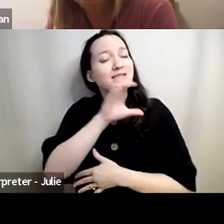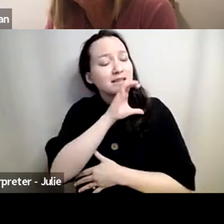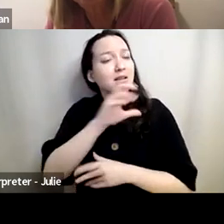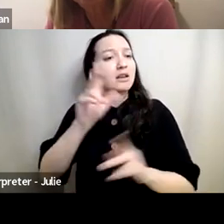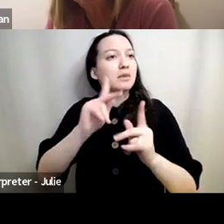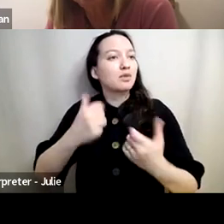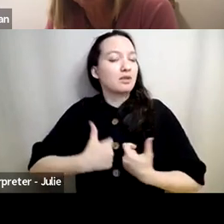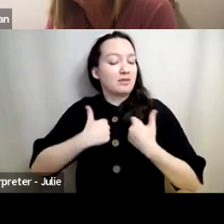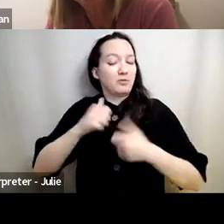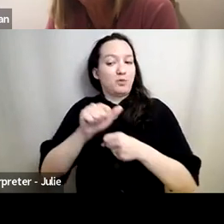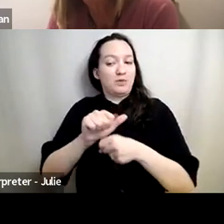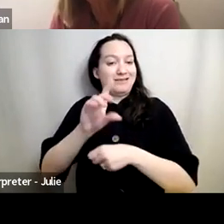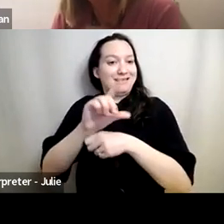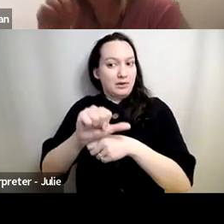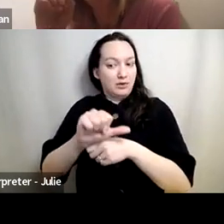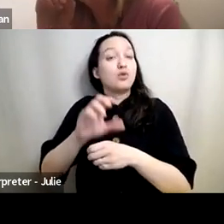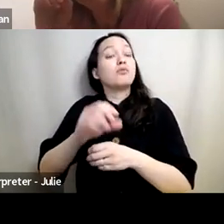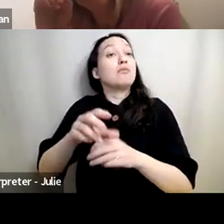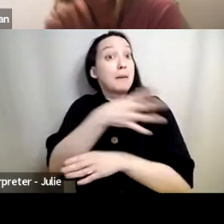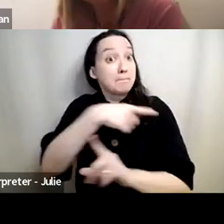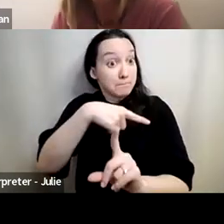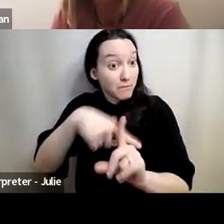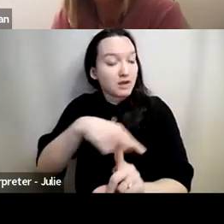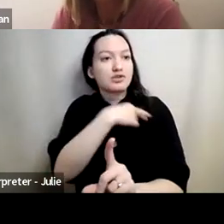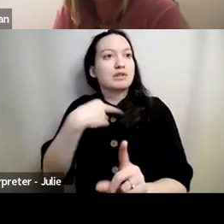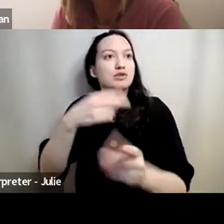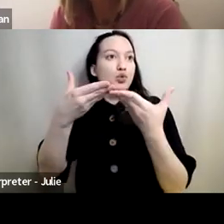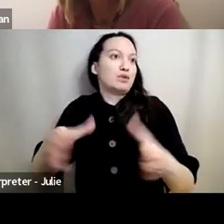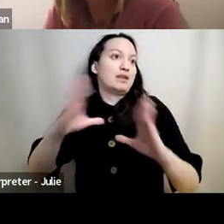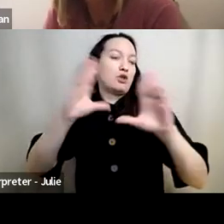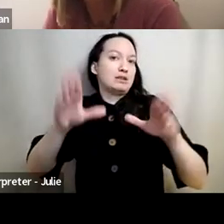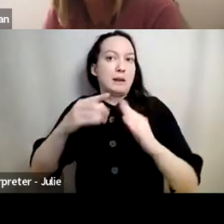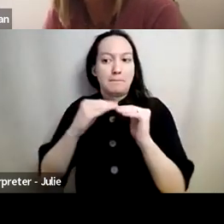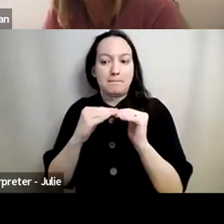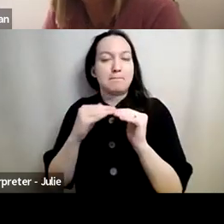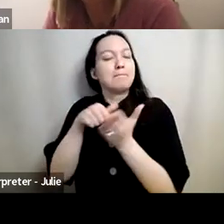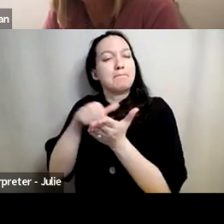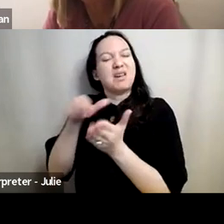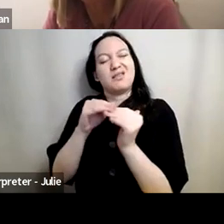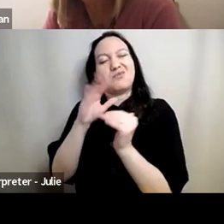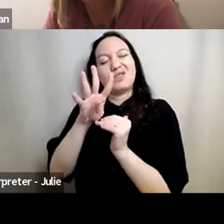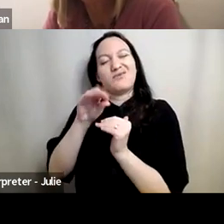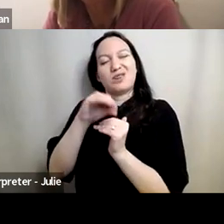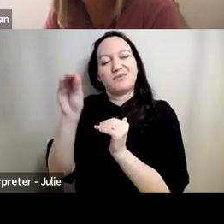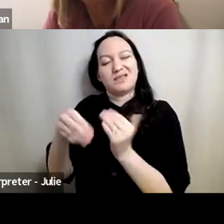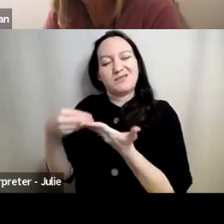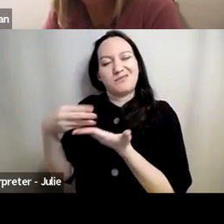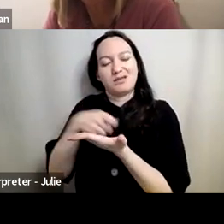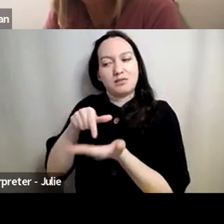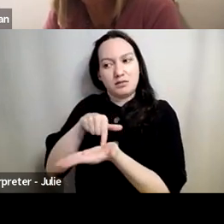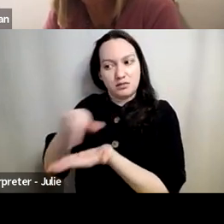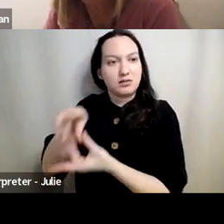with disabilities and at risk of losing their housing in Santa Monica because they are paying more than 40% of their income towards